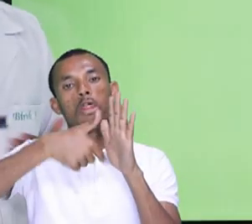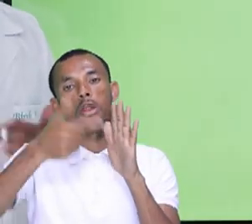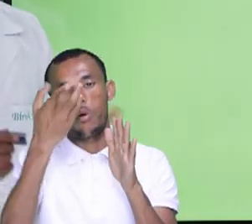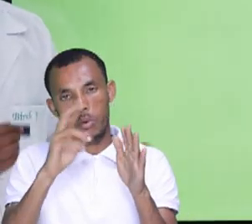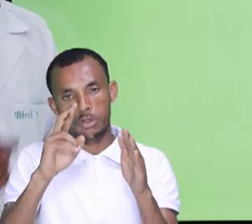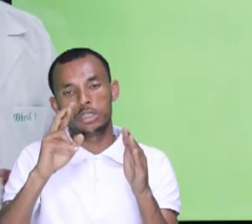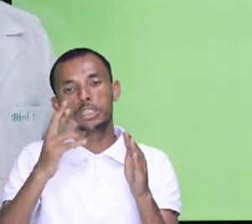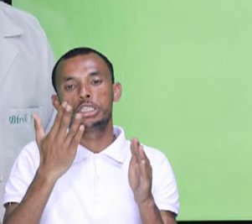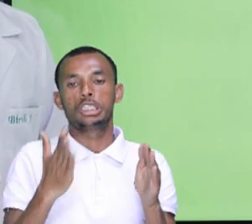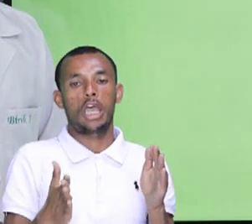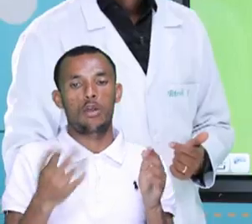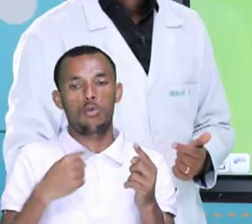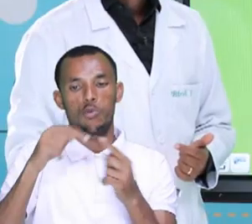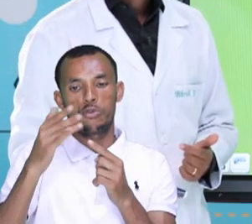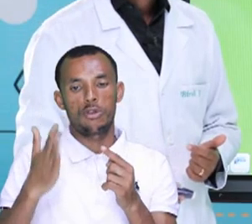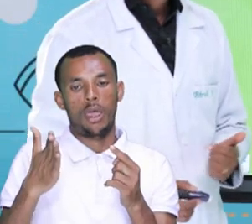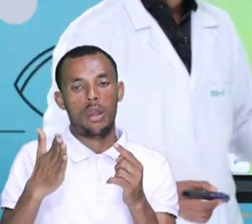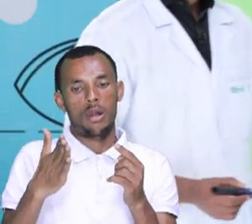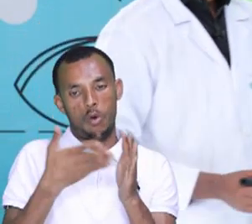or side-to-side overlap.